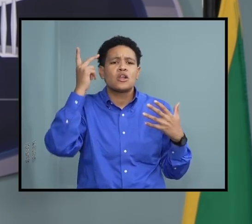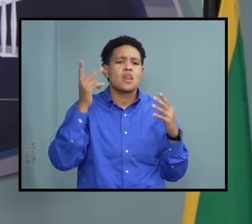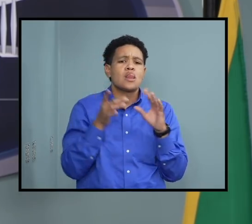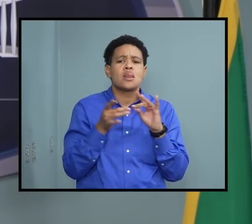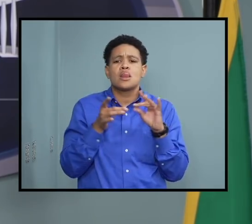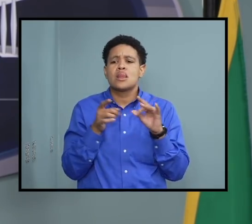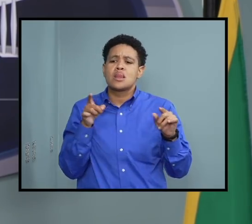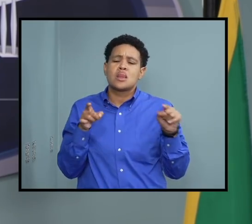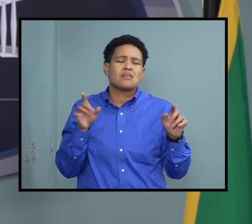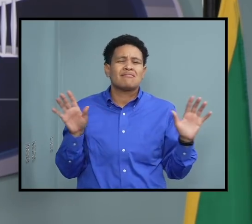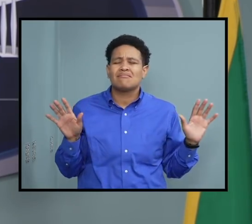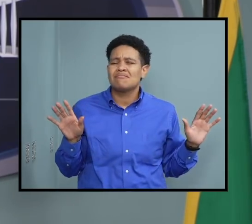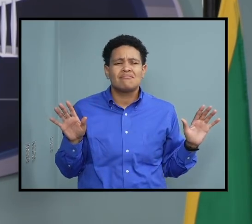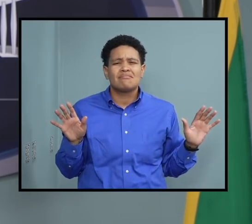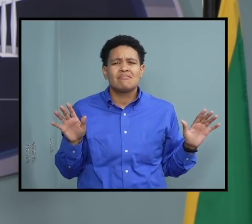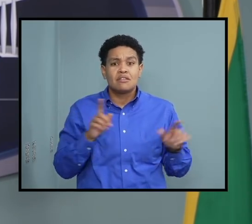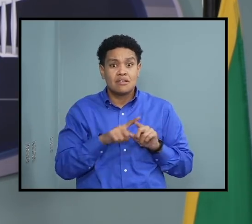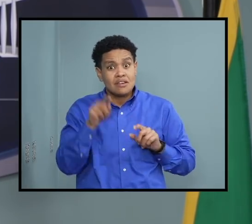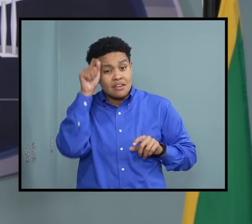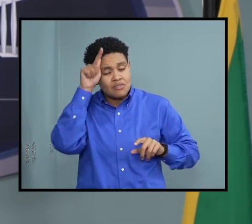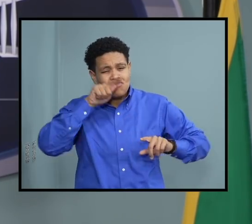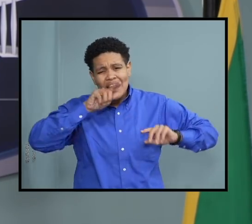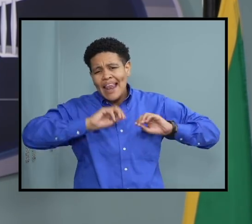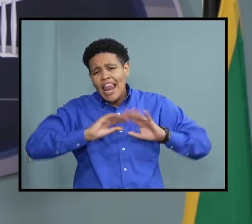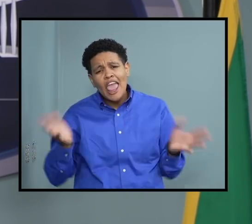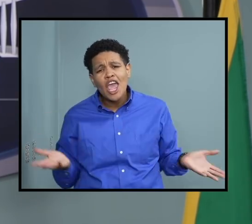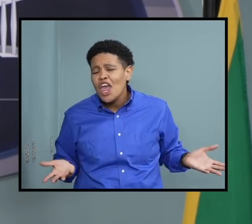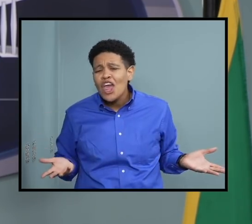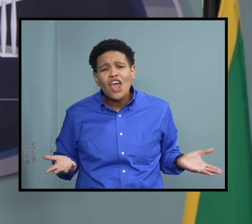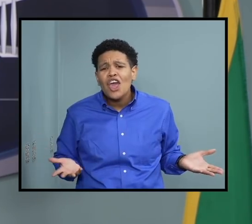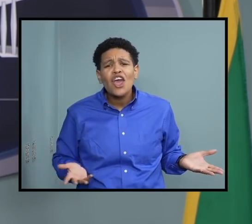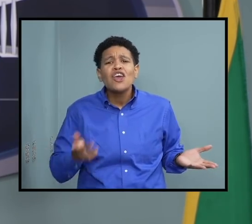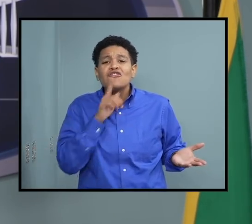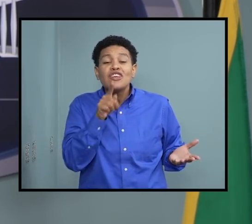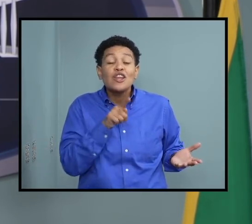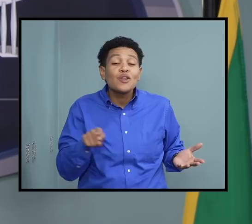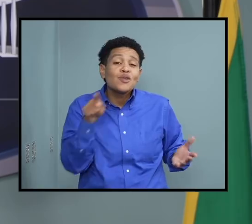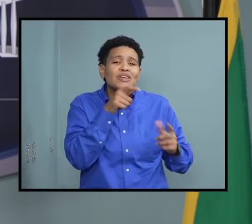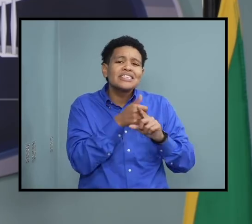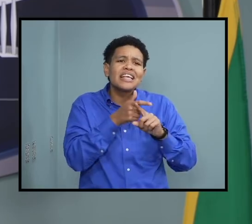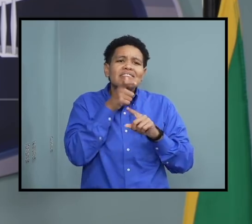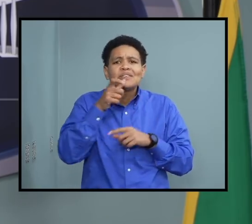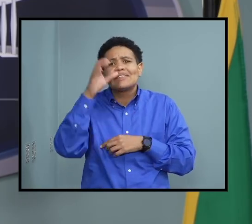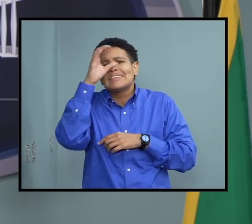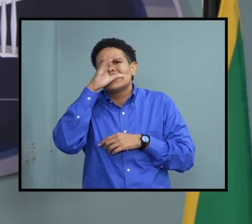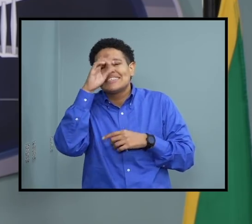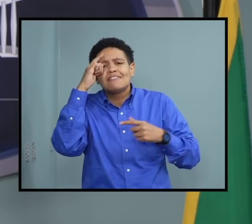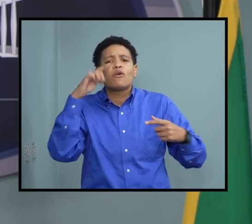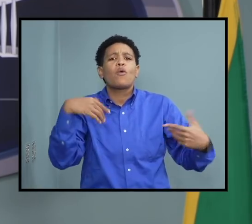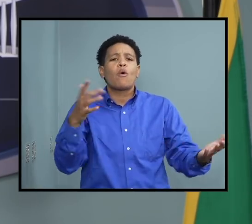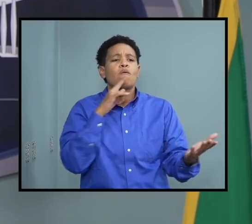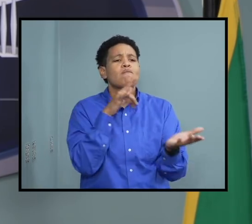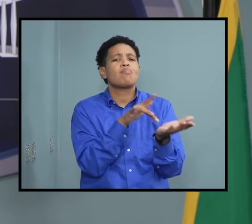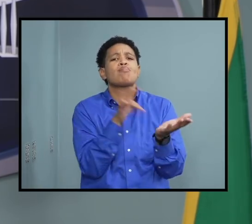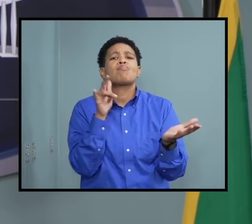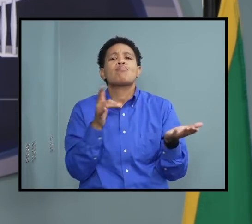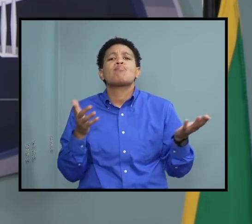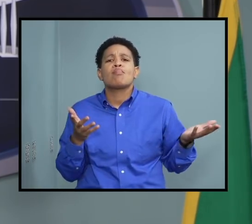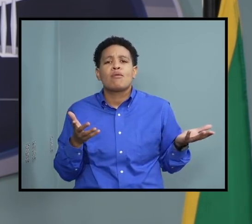nuance, but it is clear that there are those who are seeking to